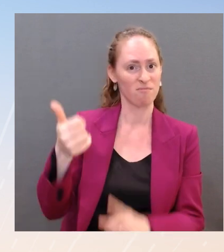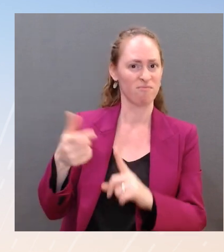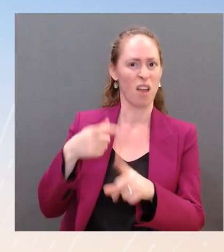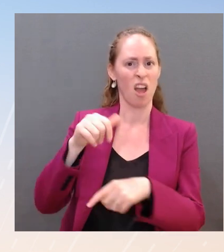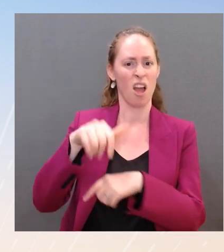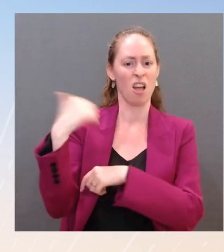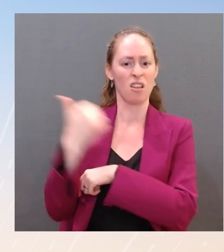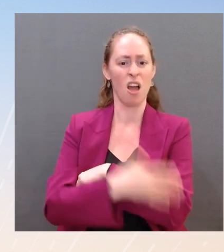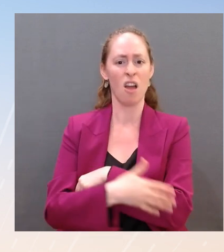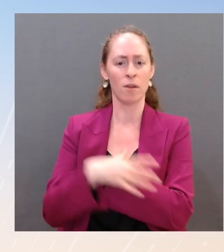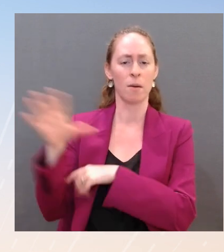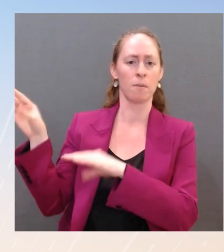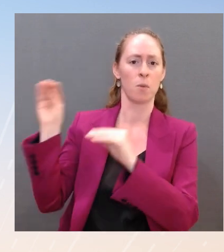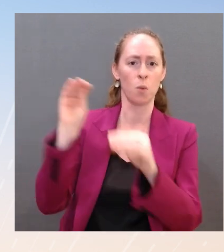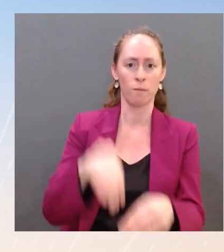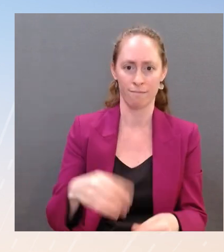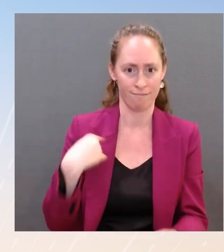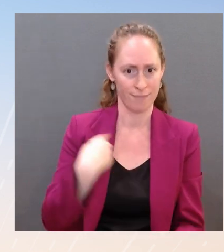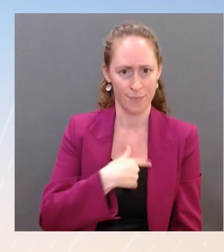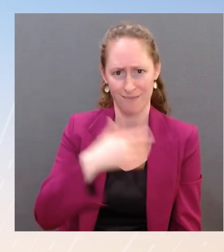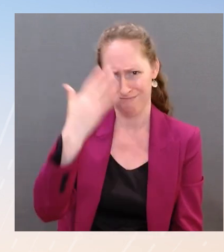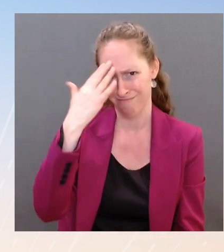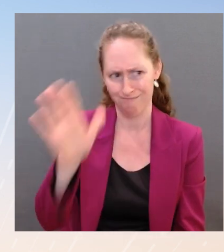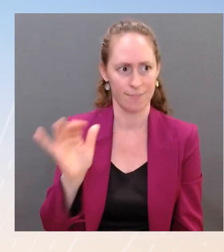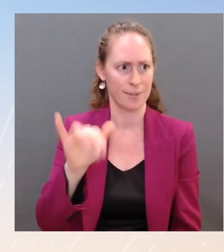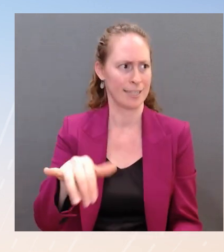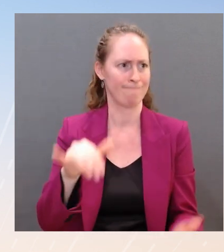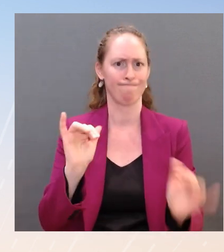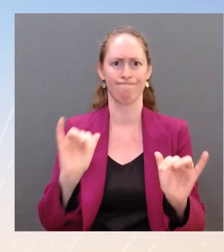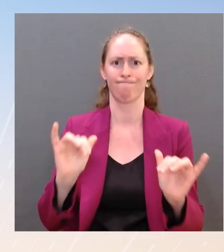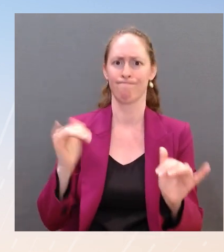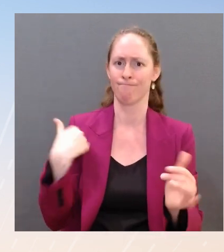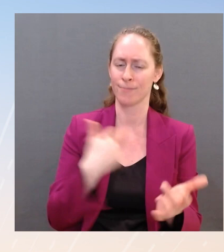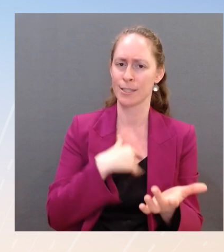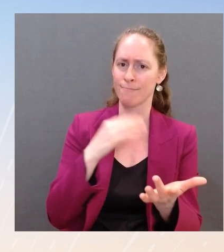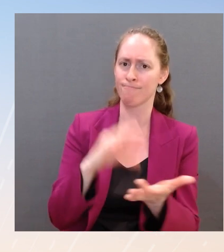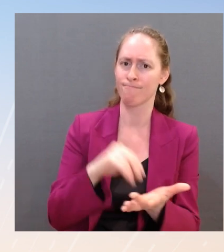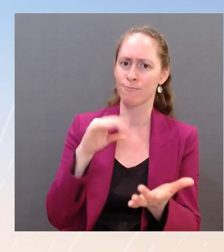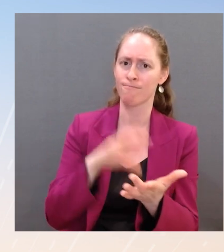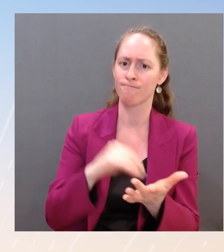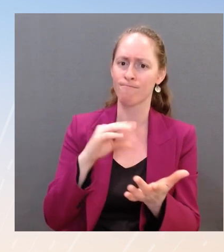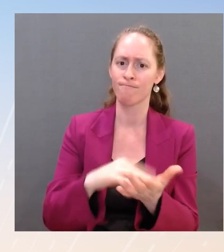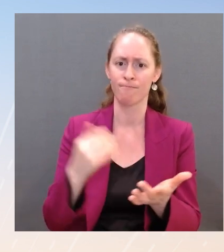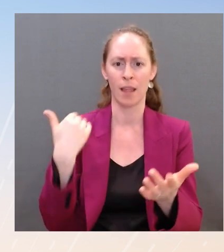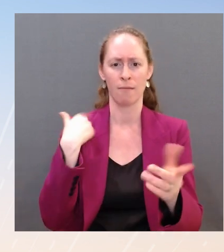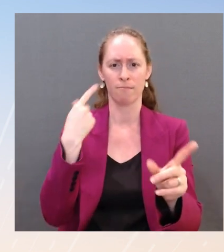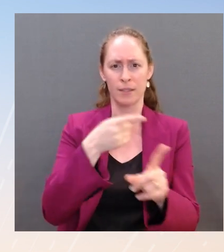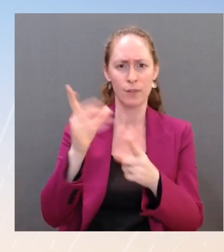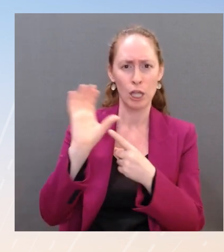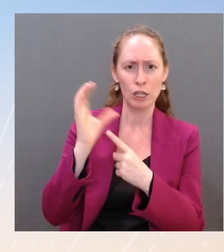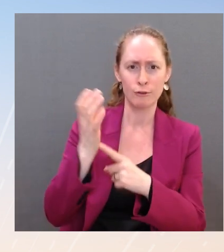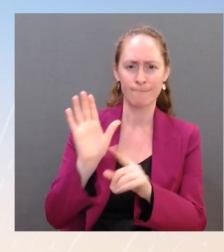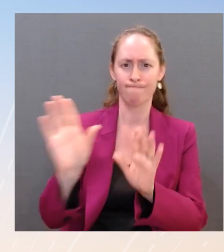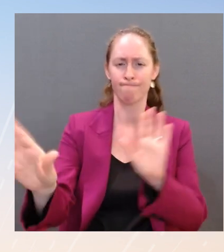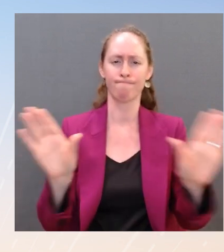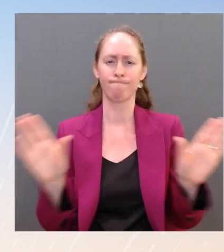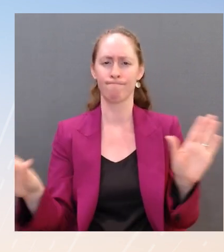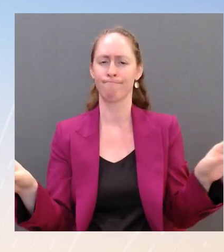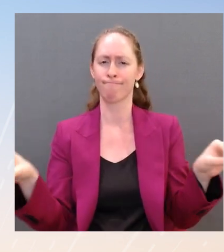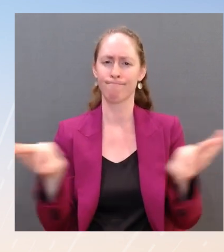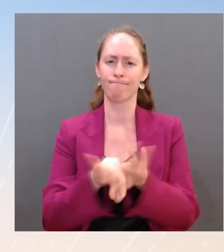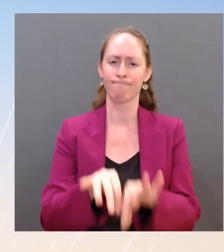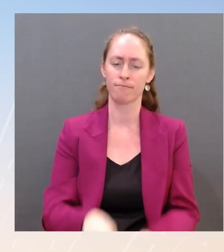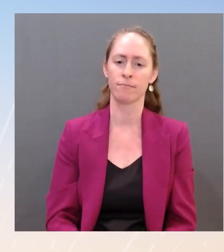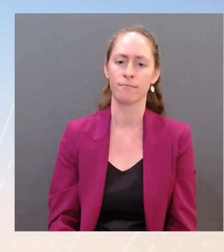content that's culturally specific and speaks directly to others like me. Our generation will be the one to empower people to